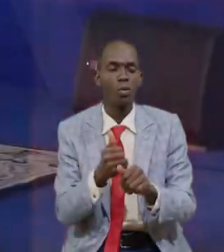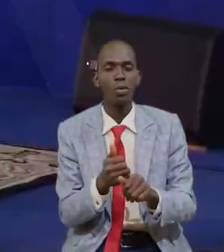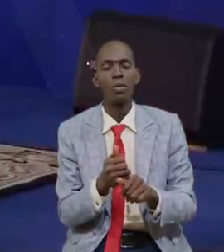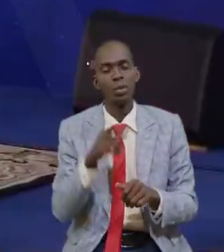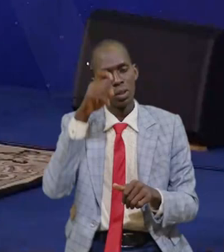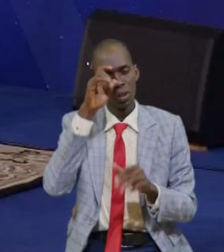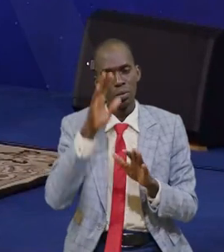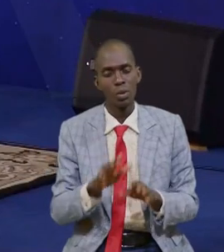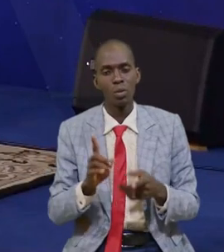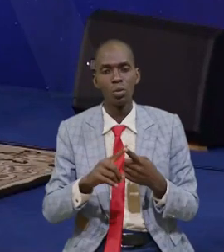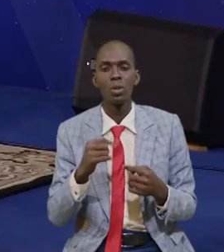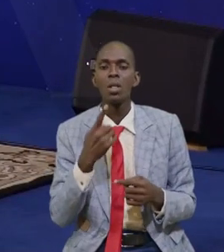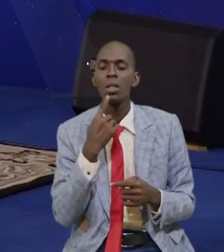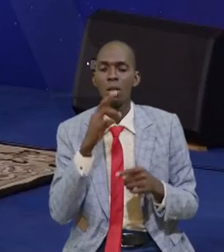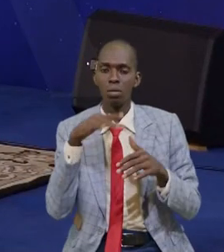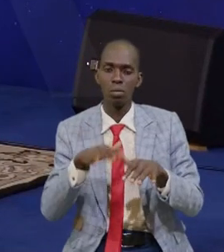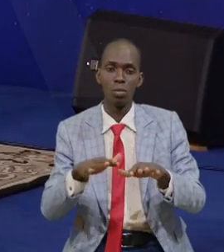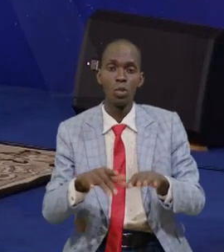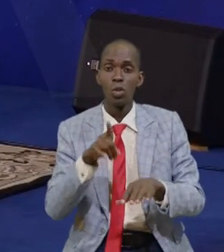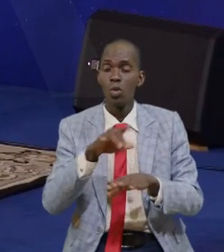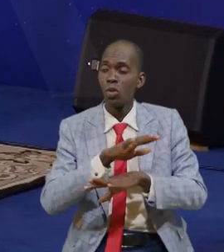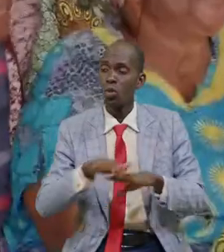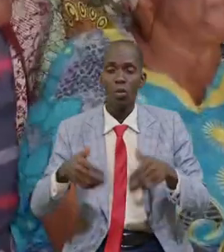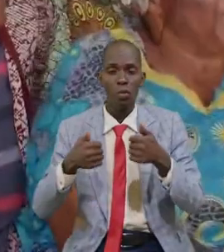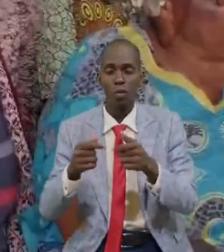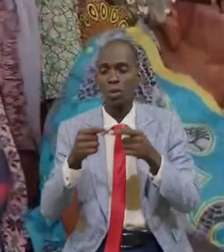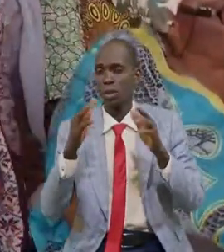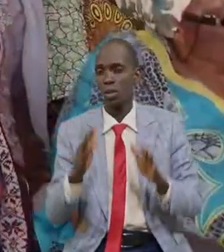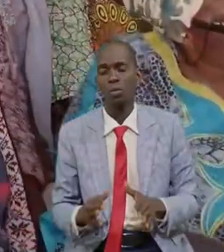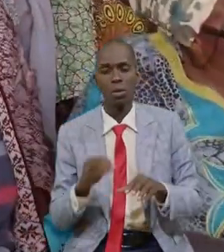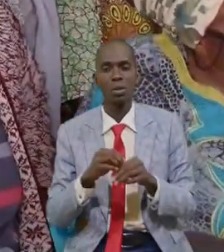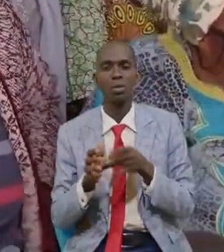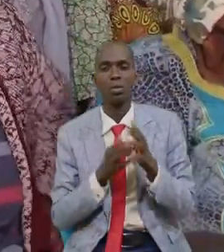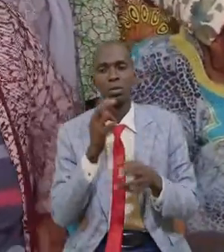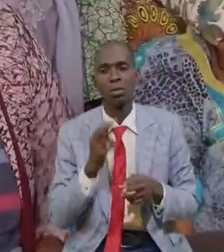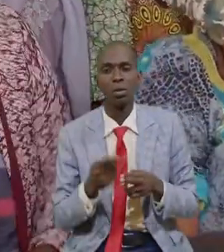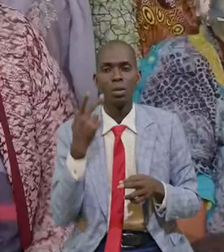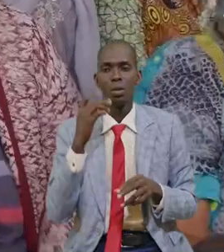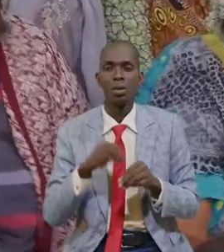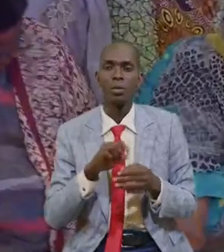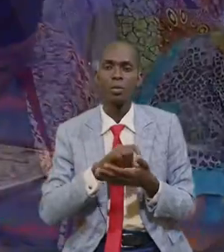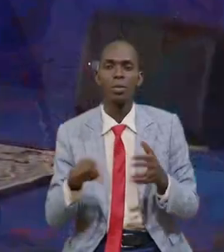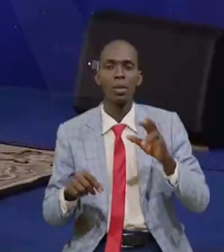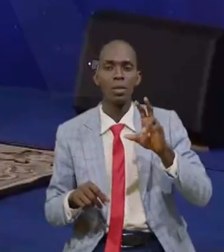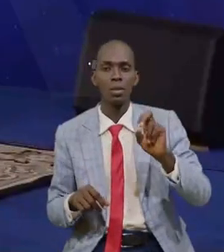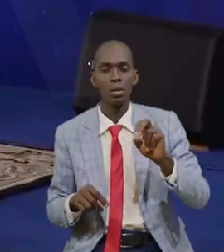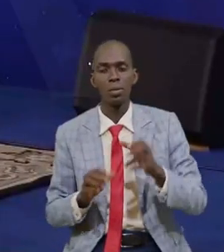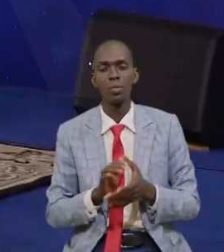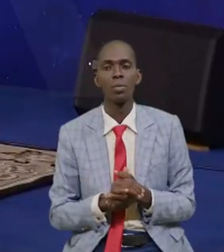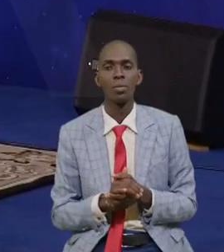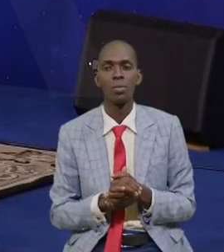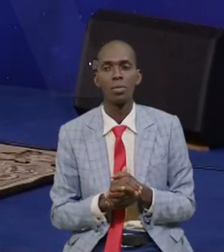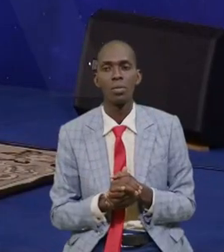them. I said, don't follow them. Look at verse 30. In verse 30,